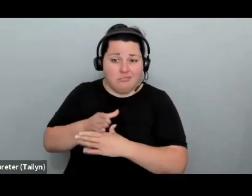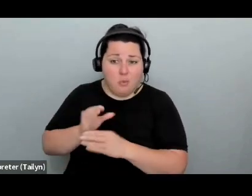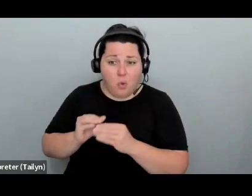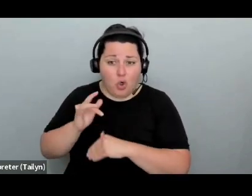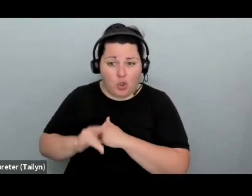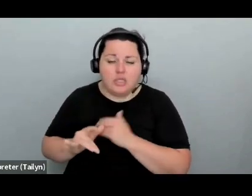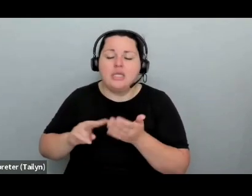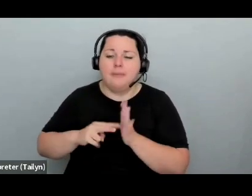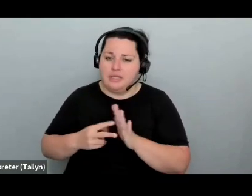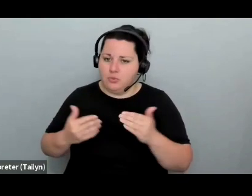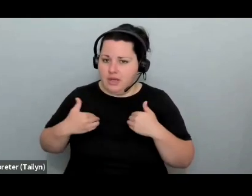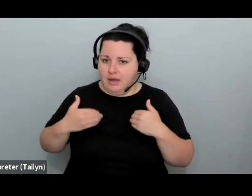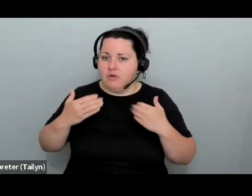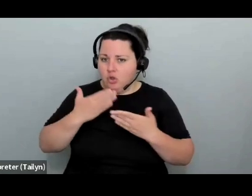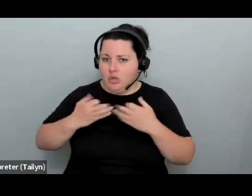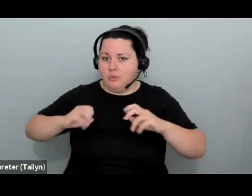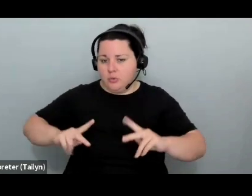creates that opportunity.